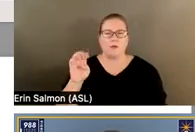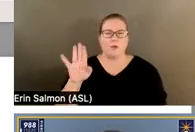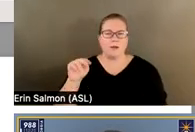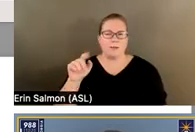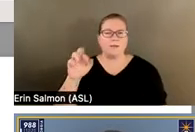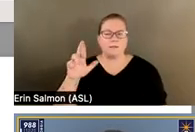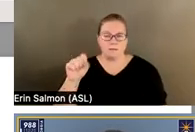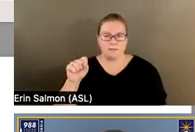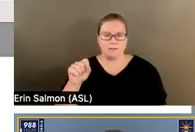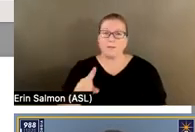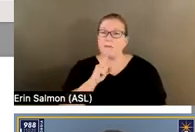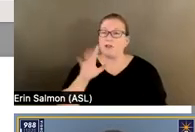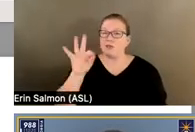bookmark